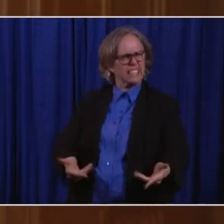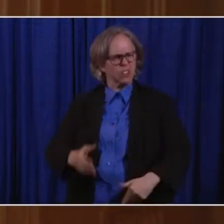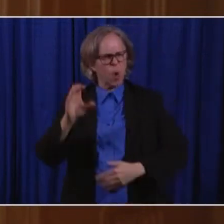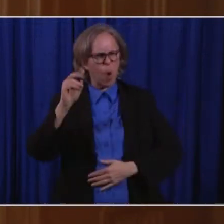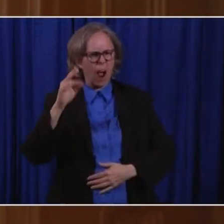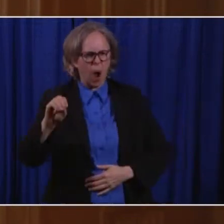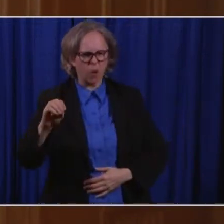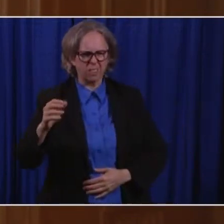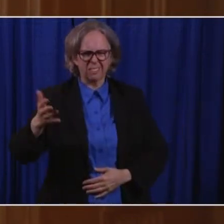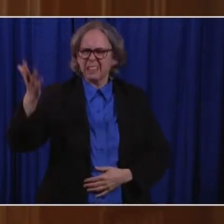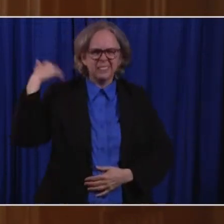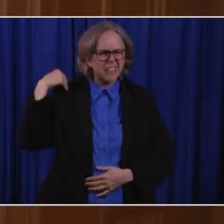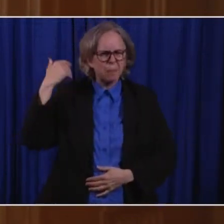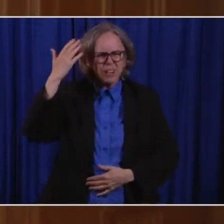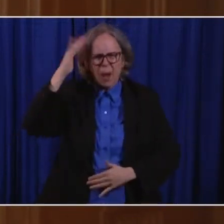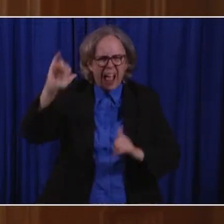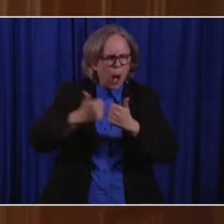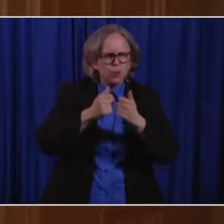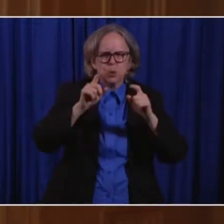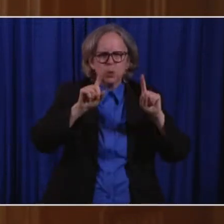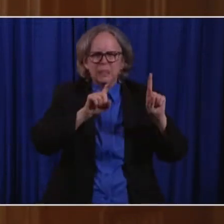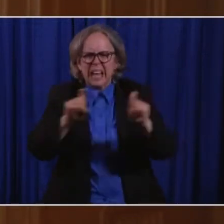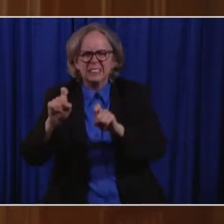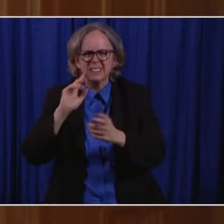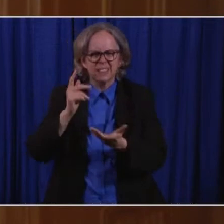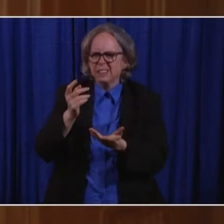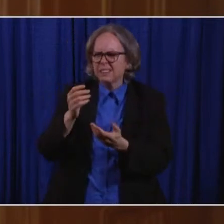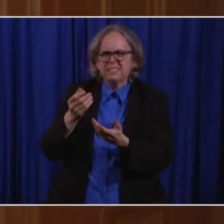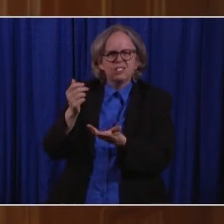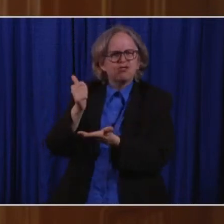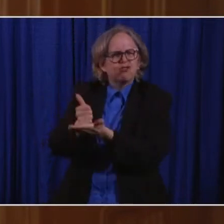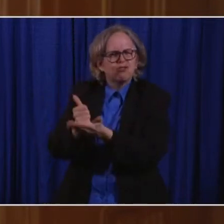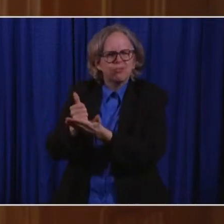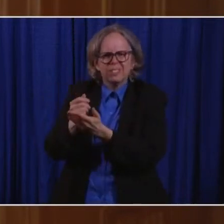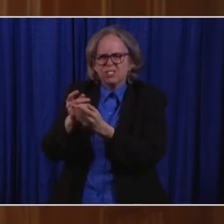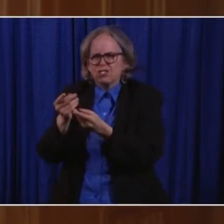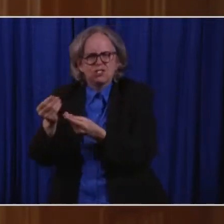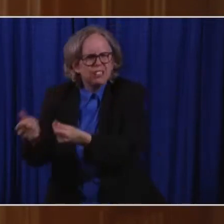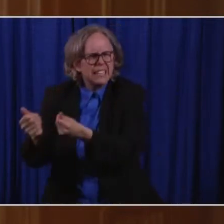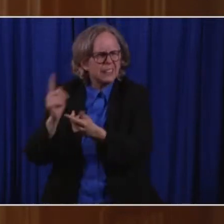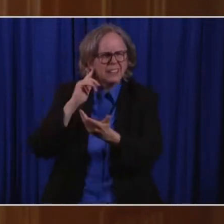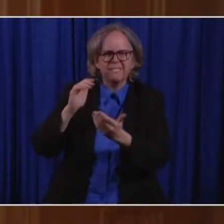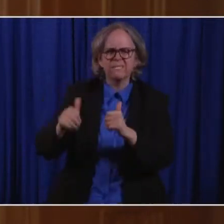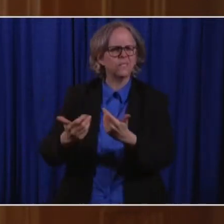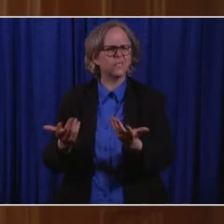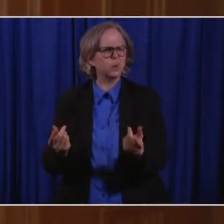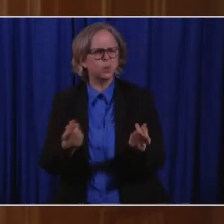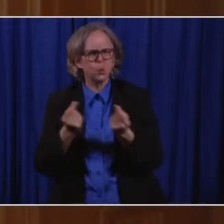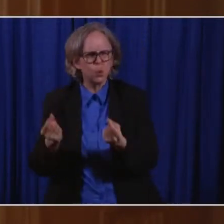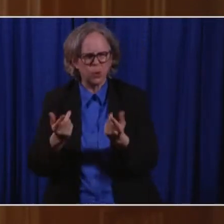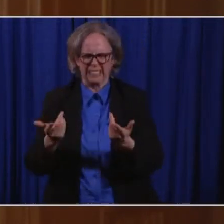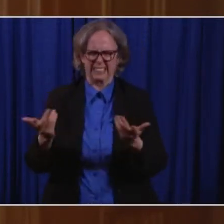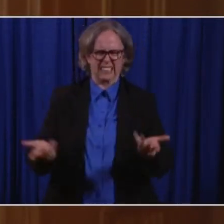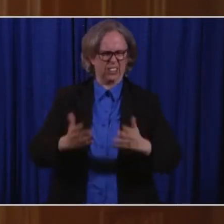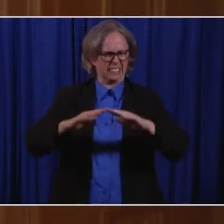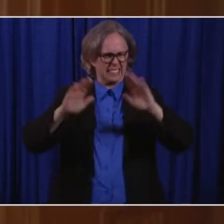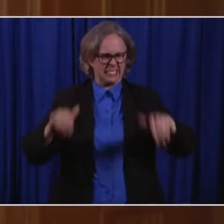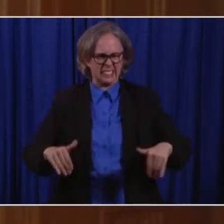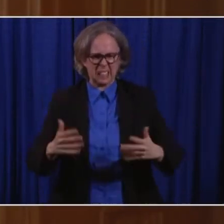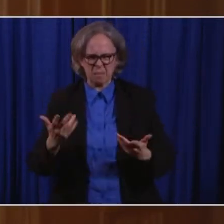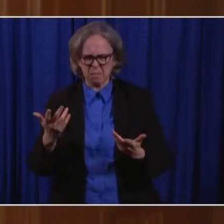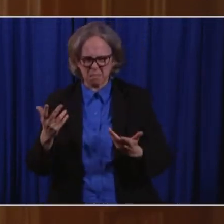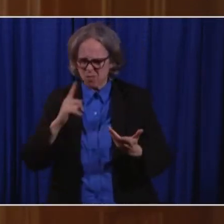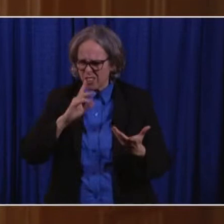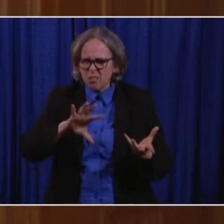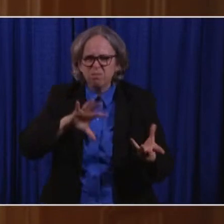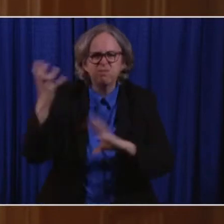to treat it. We didn't know if it would overrun our healthcare system. And we certainly did not know the enormity